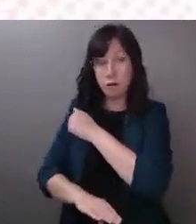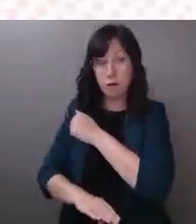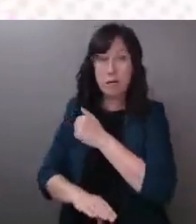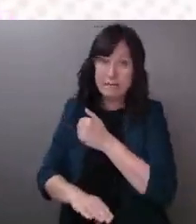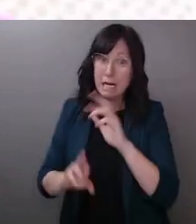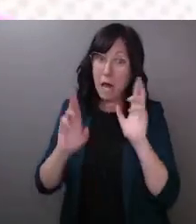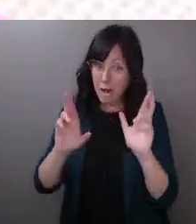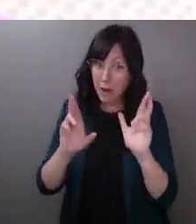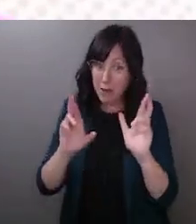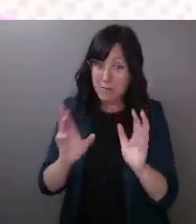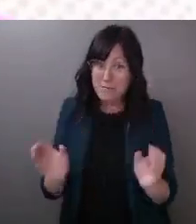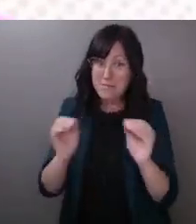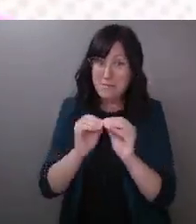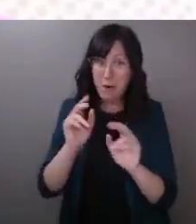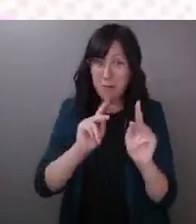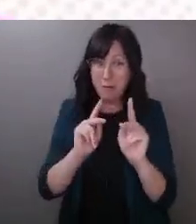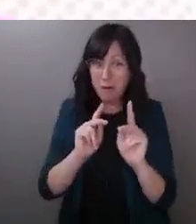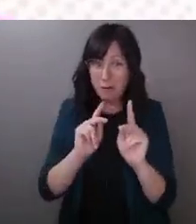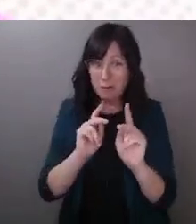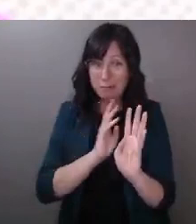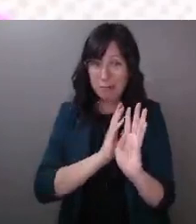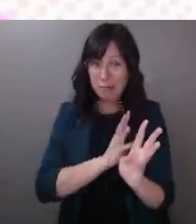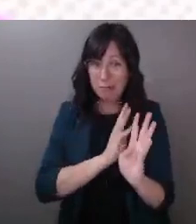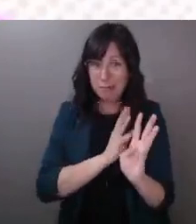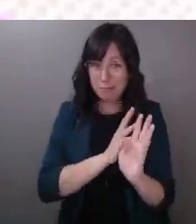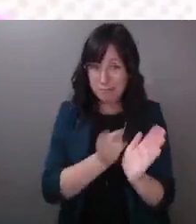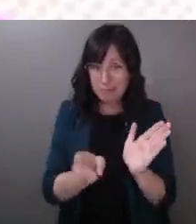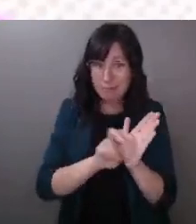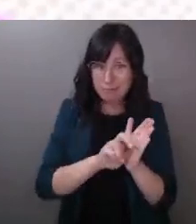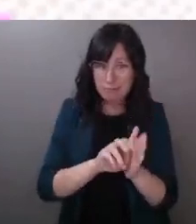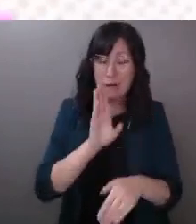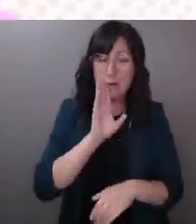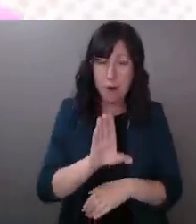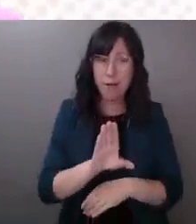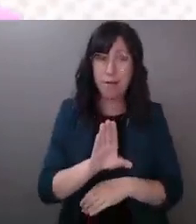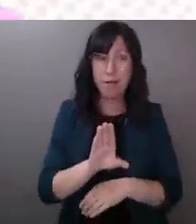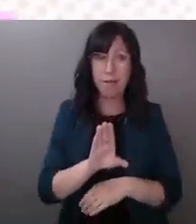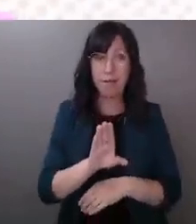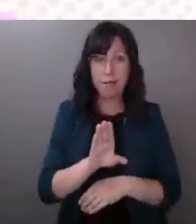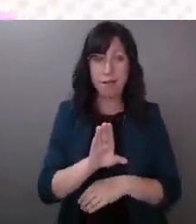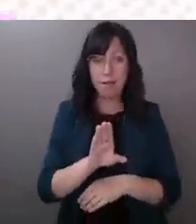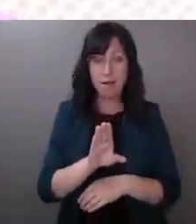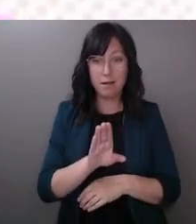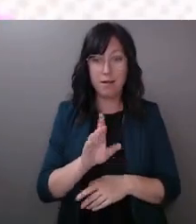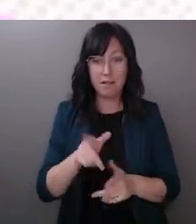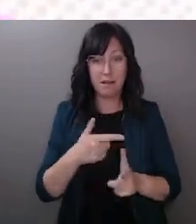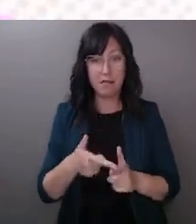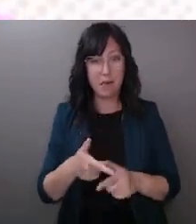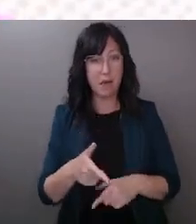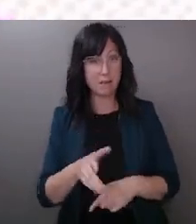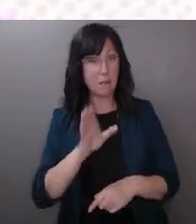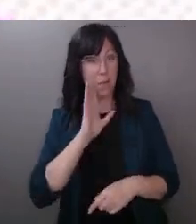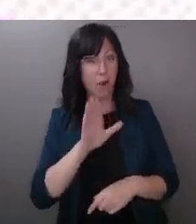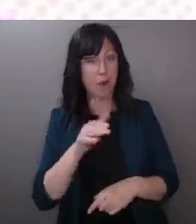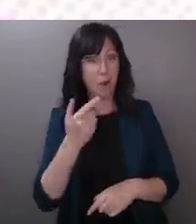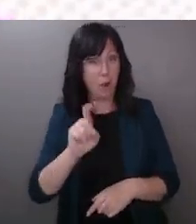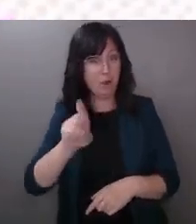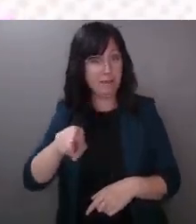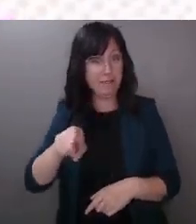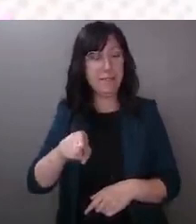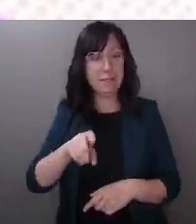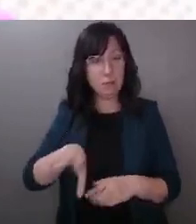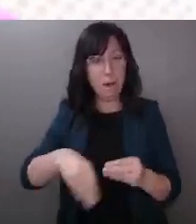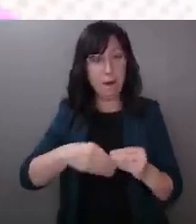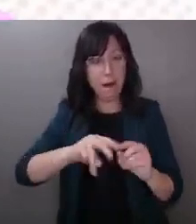ridership will be increased, and we will. If we need, we will bring